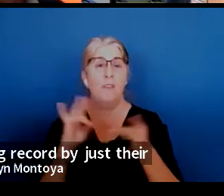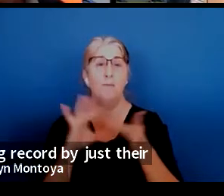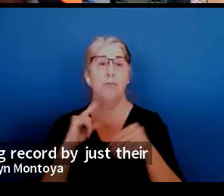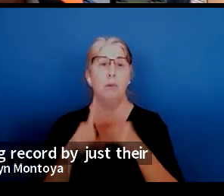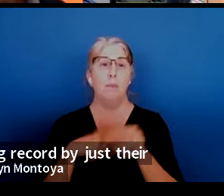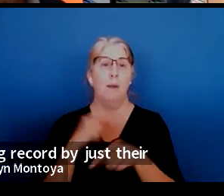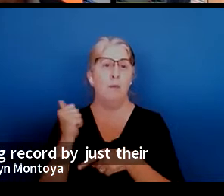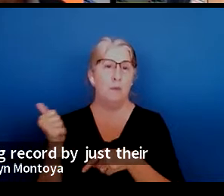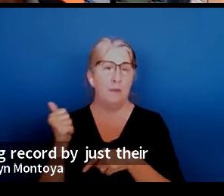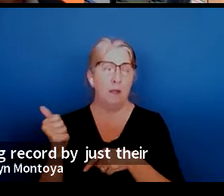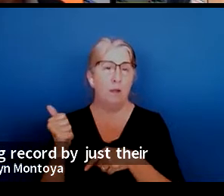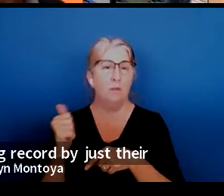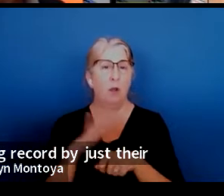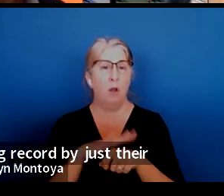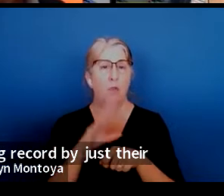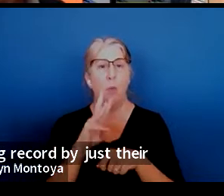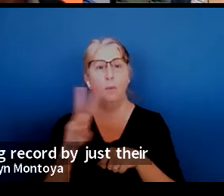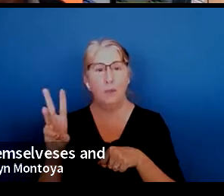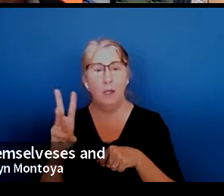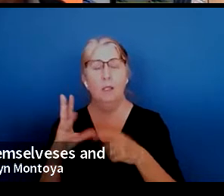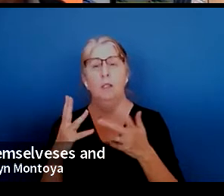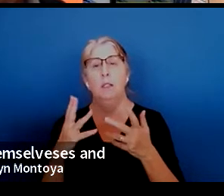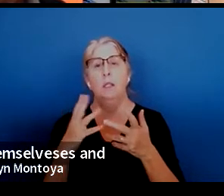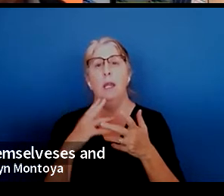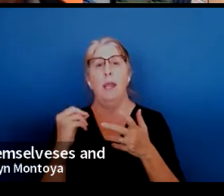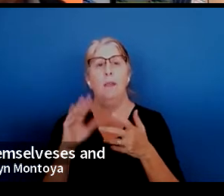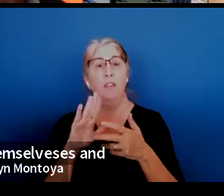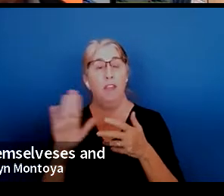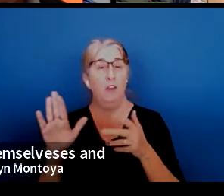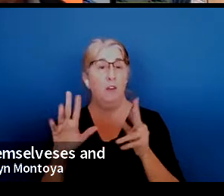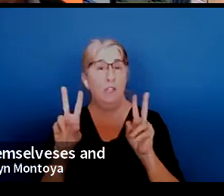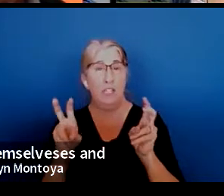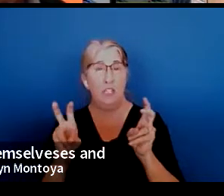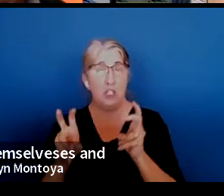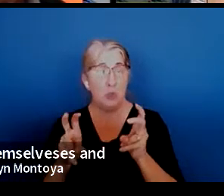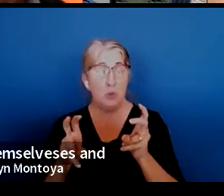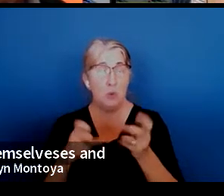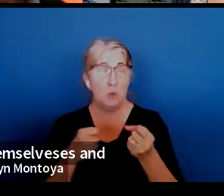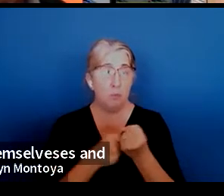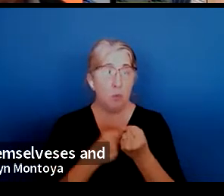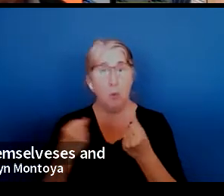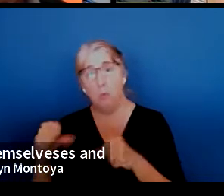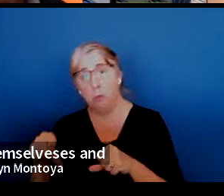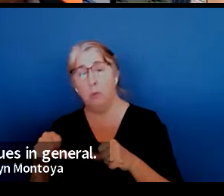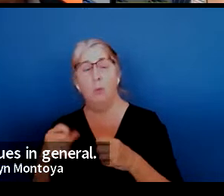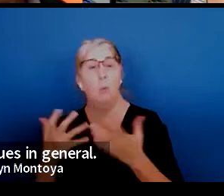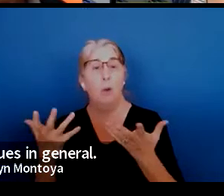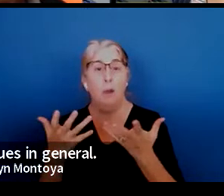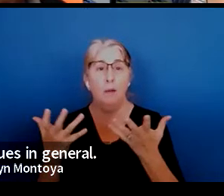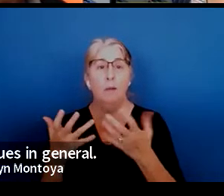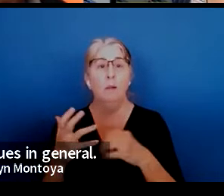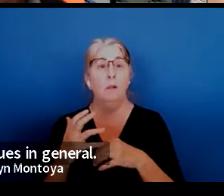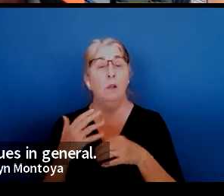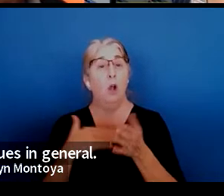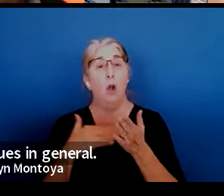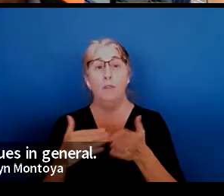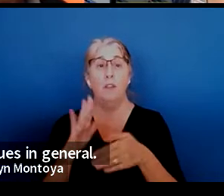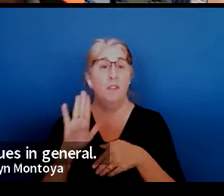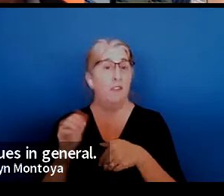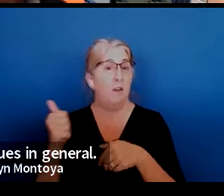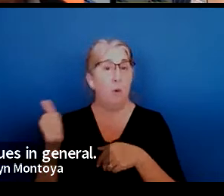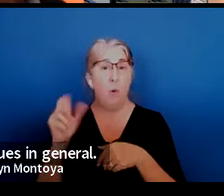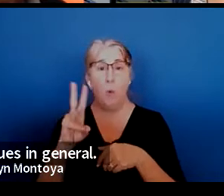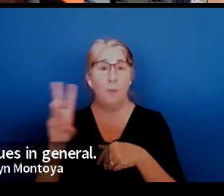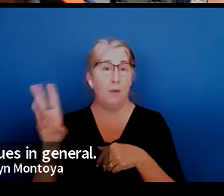and how they stand on the issues in general. But sometimes they'll say on their website